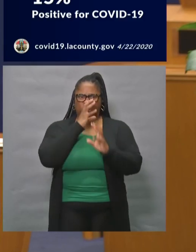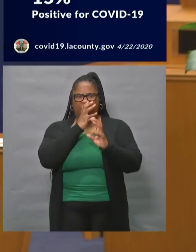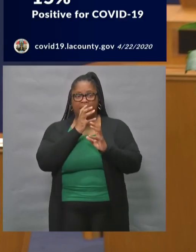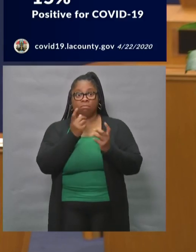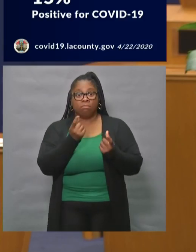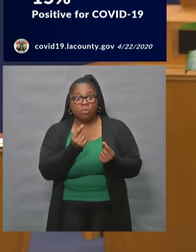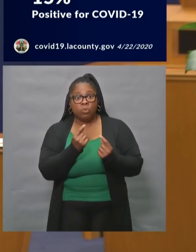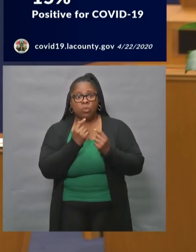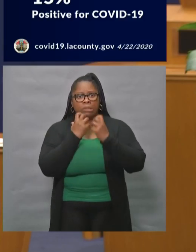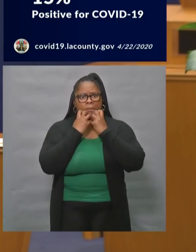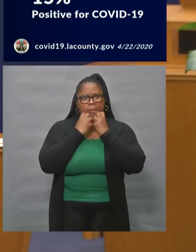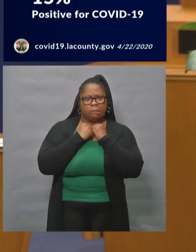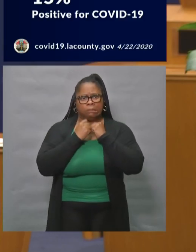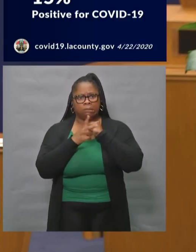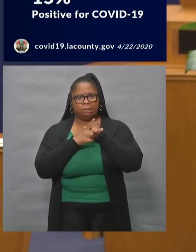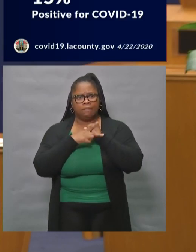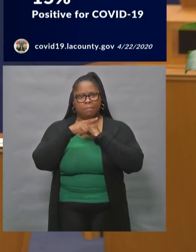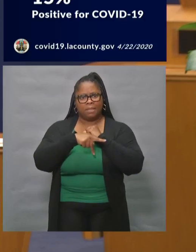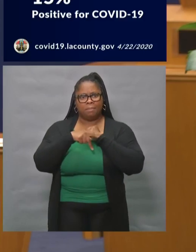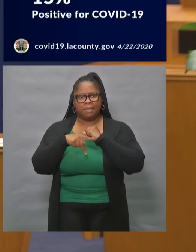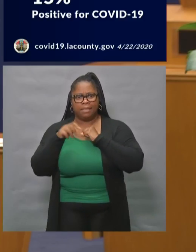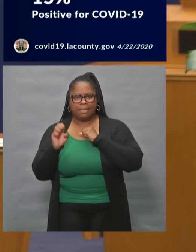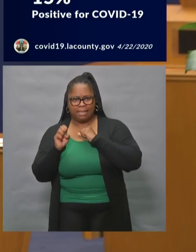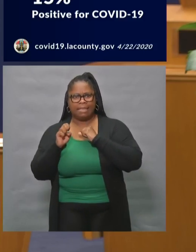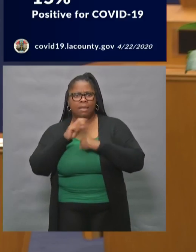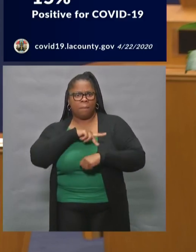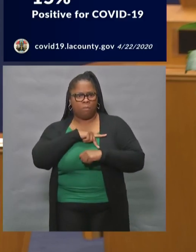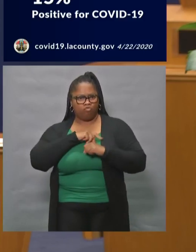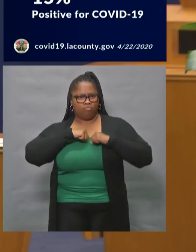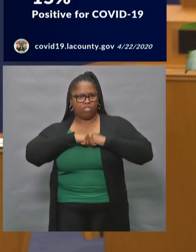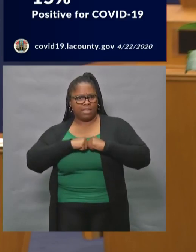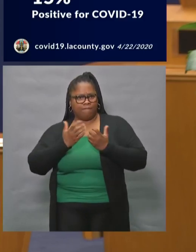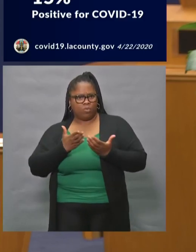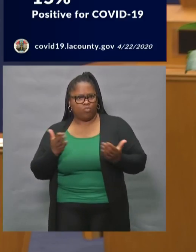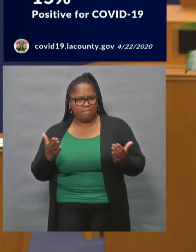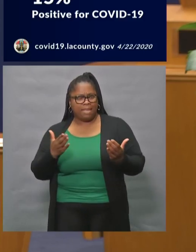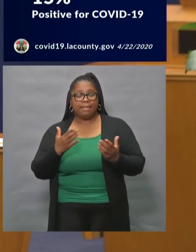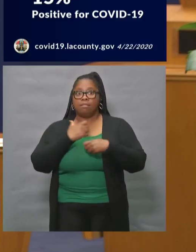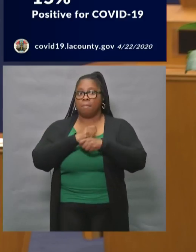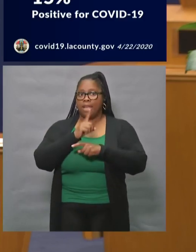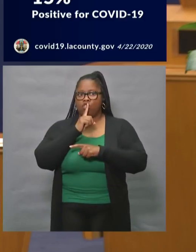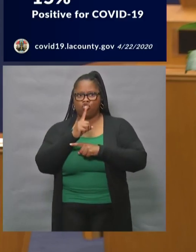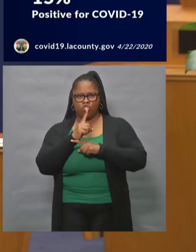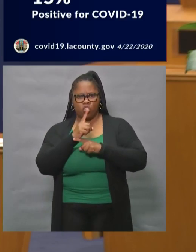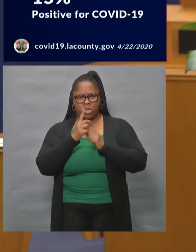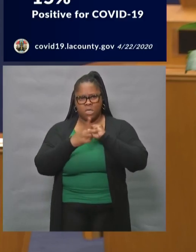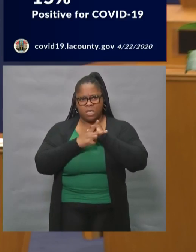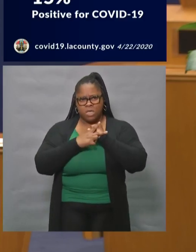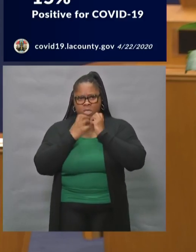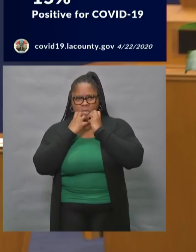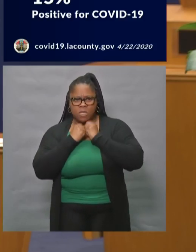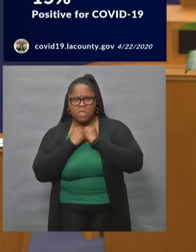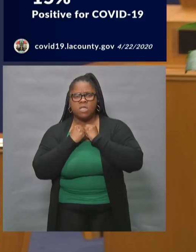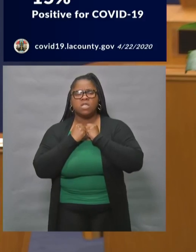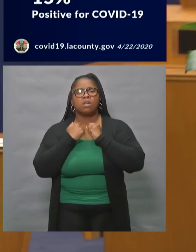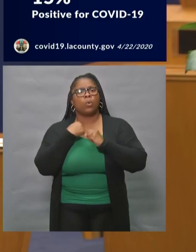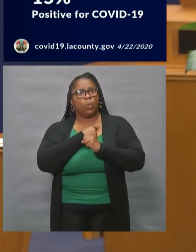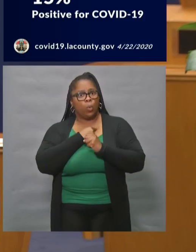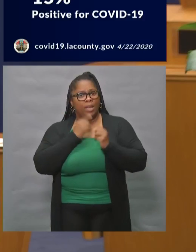PPE, personal protective equipment, as we face shortages at every level. But we're encouraging all of our